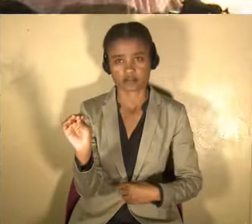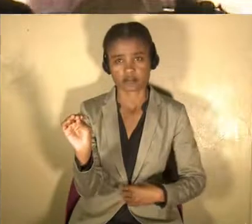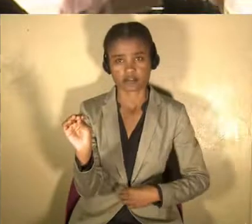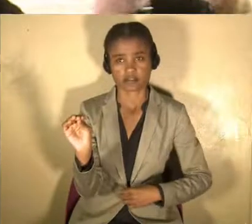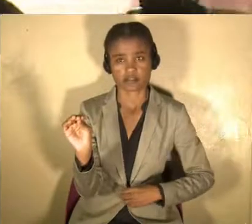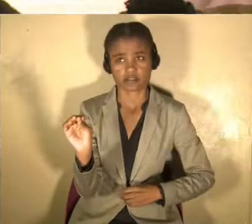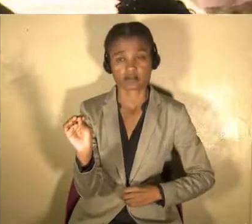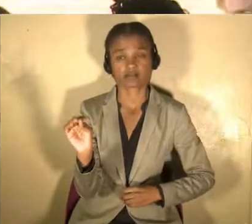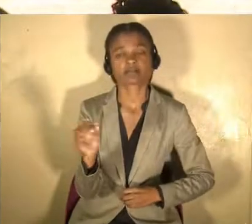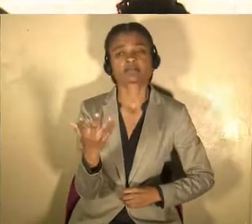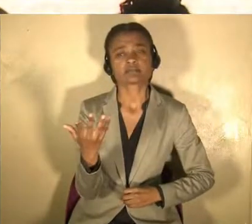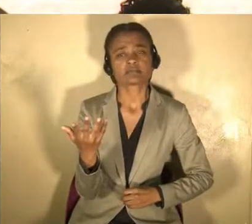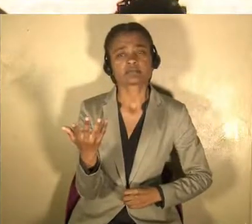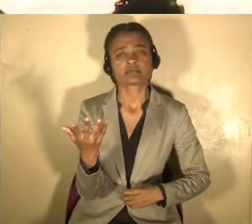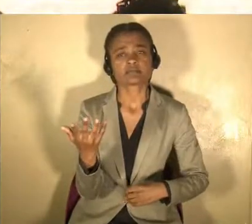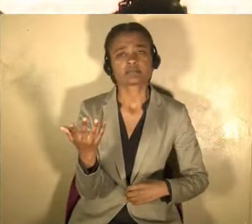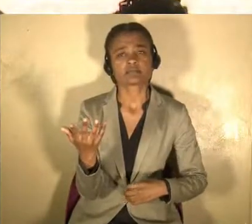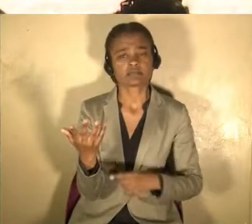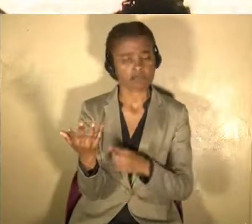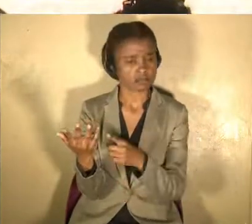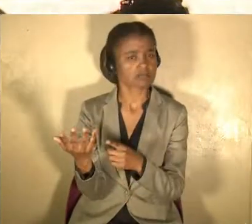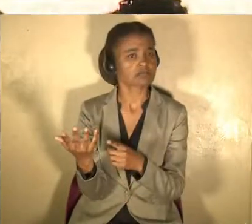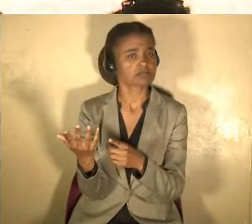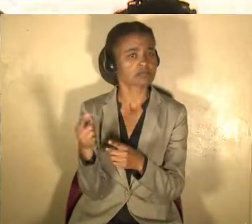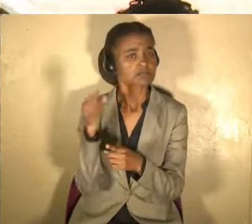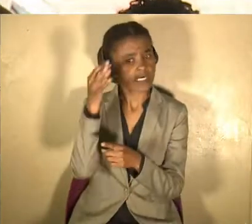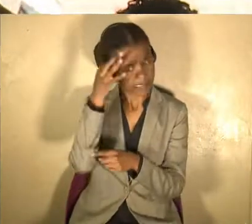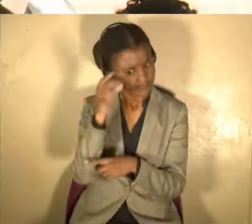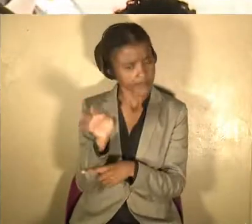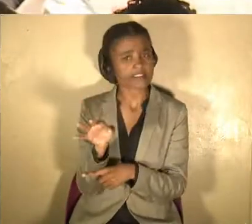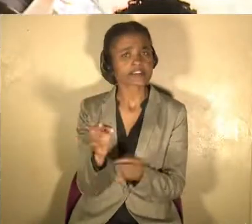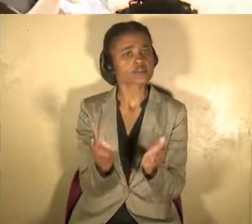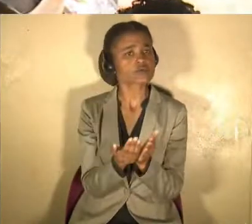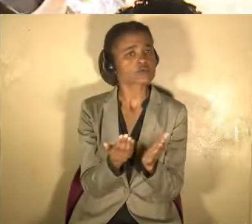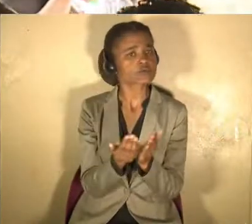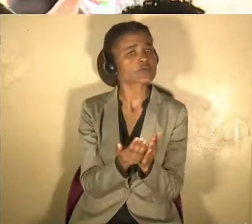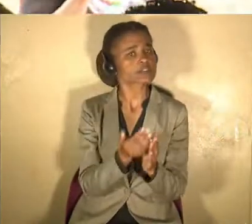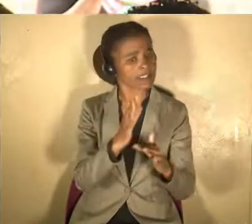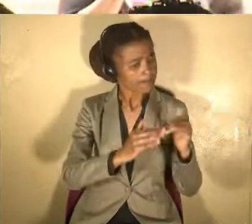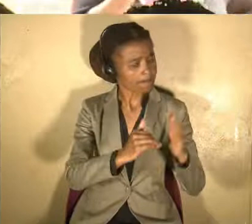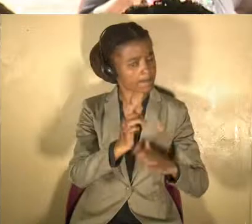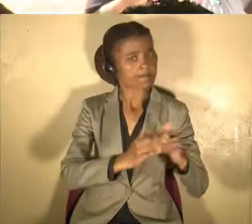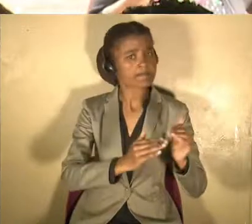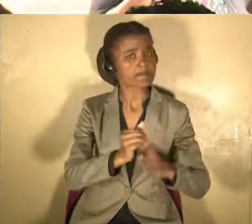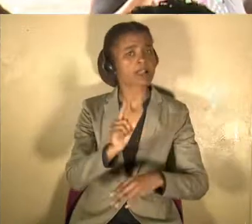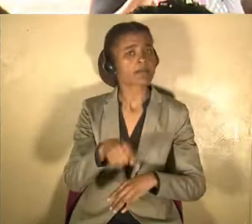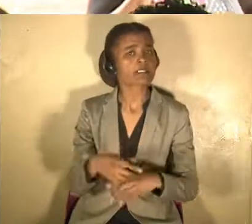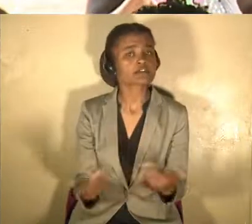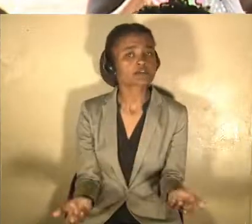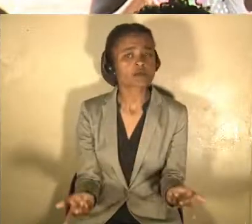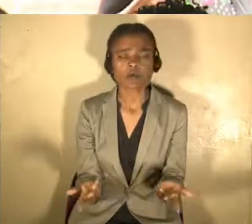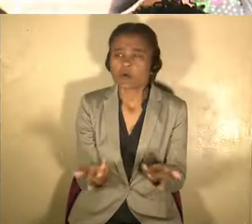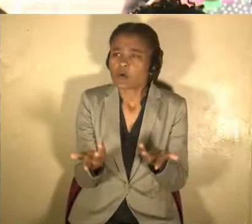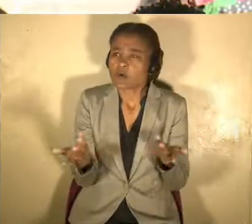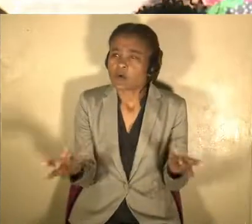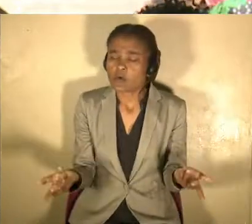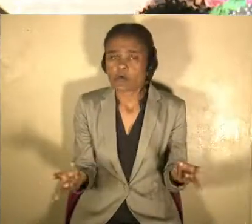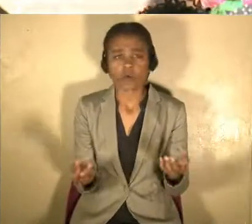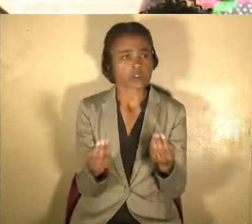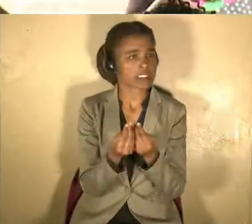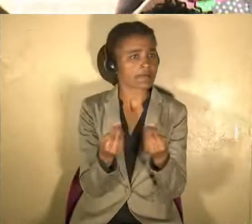build the new schools or something which is going to help us all to live